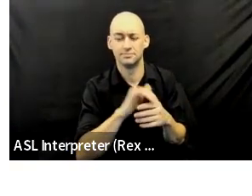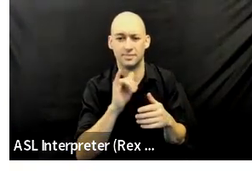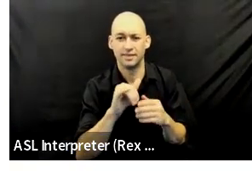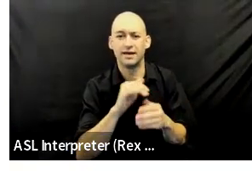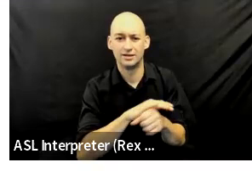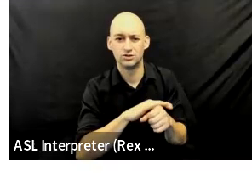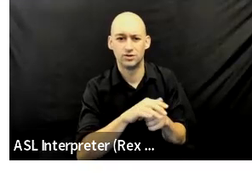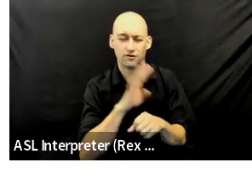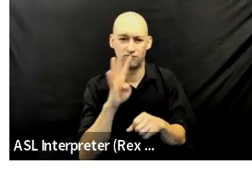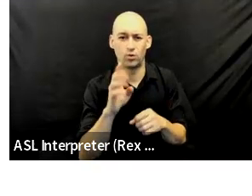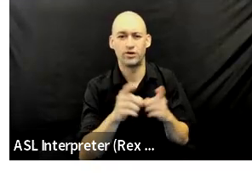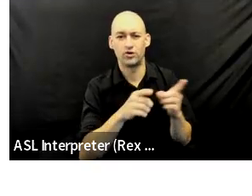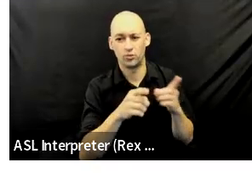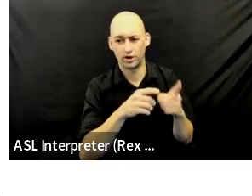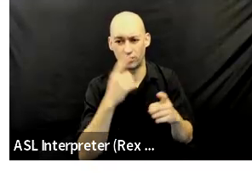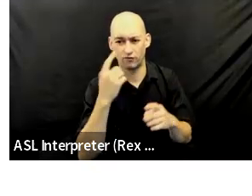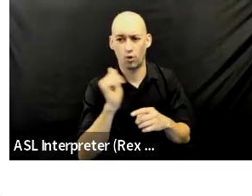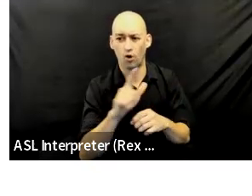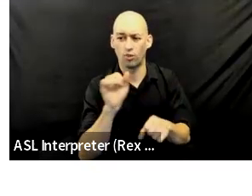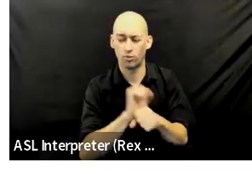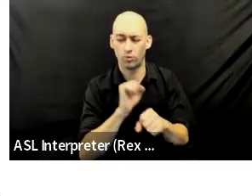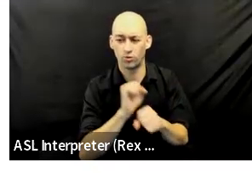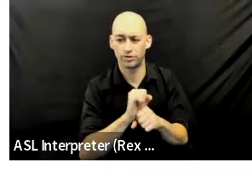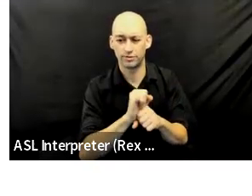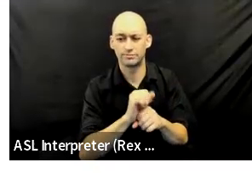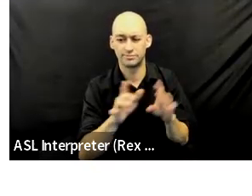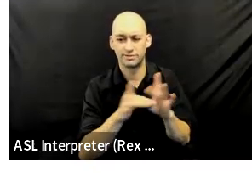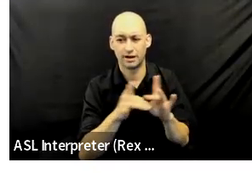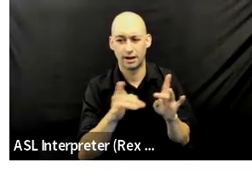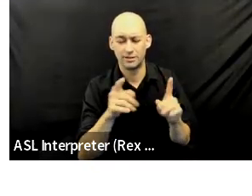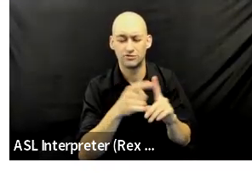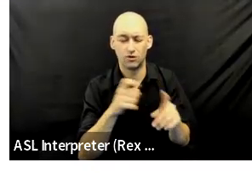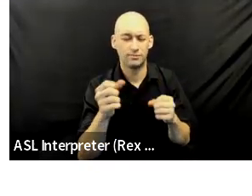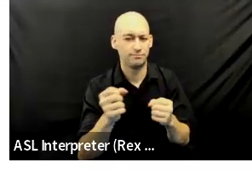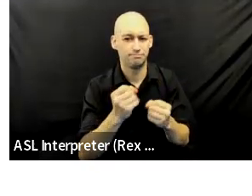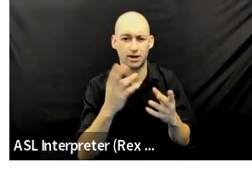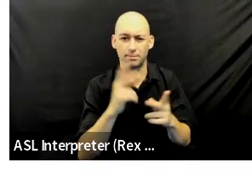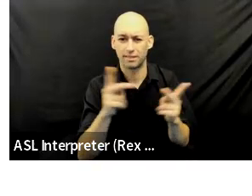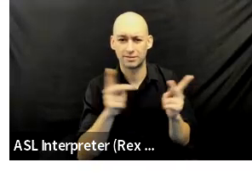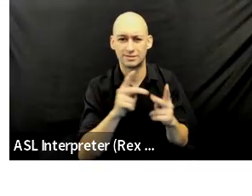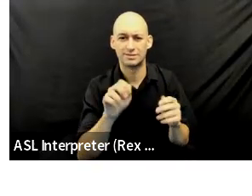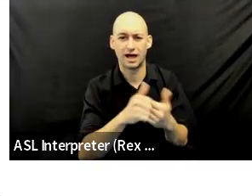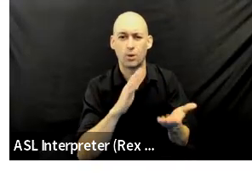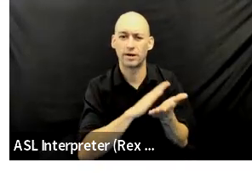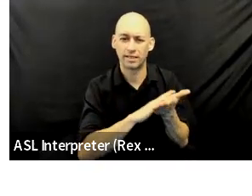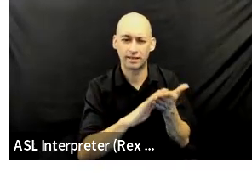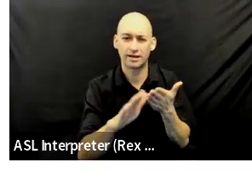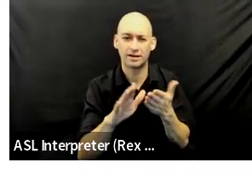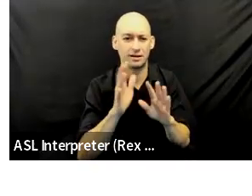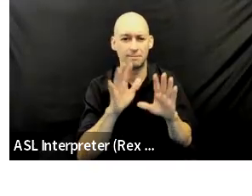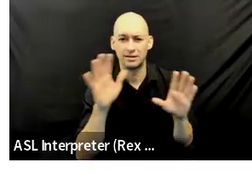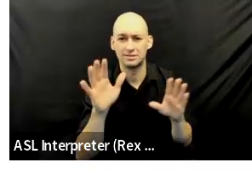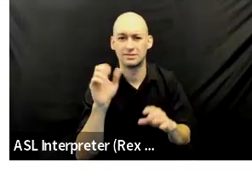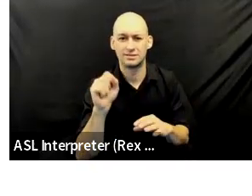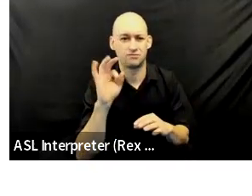District 4 director, for all their work. I was getting comments from all over about how clean and amazing San